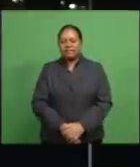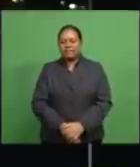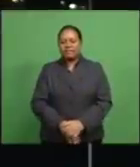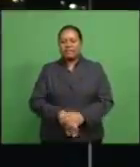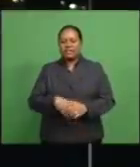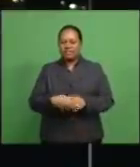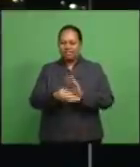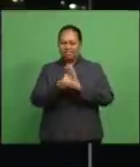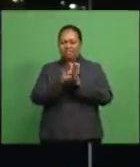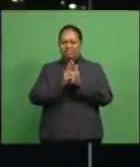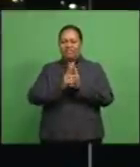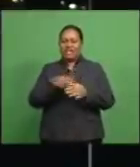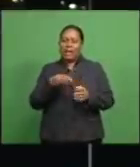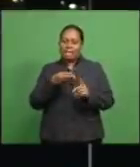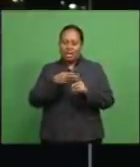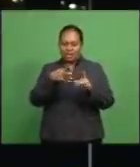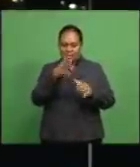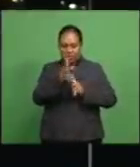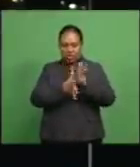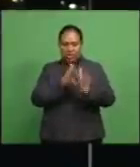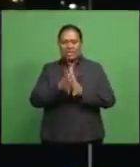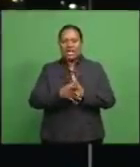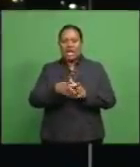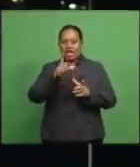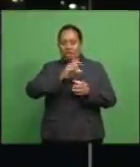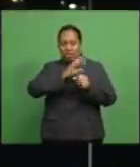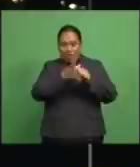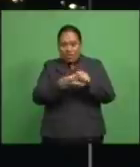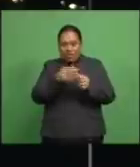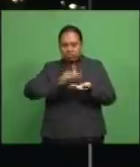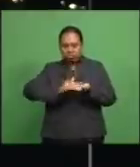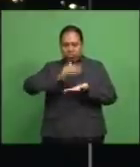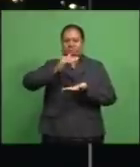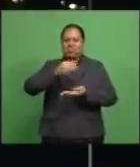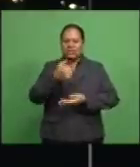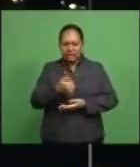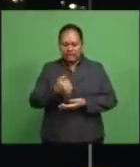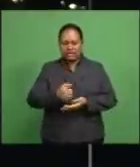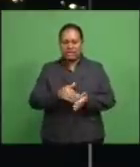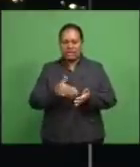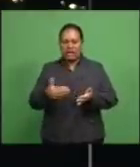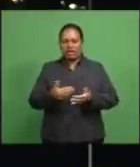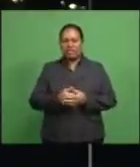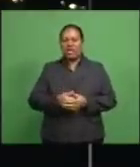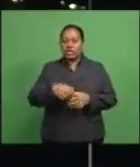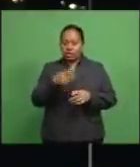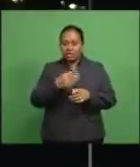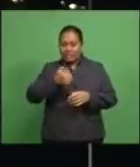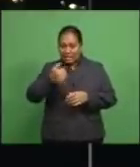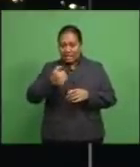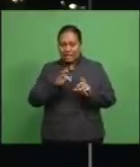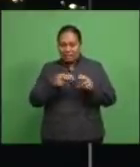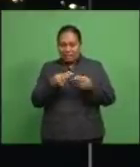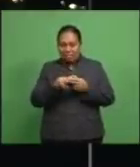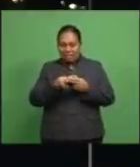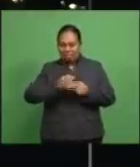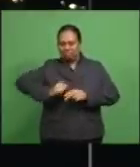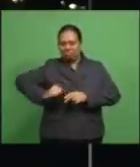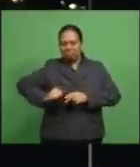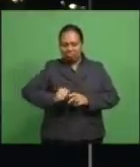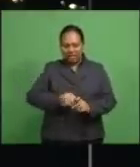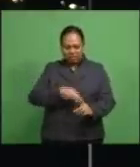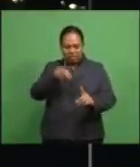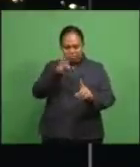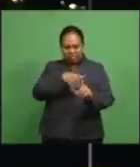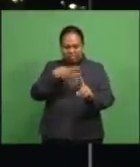Recapping the main stories, COVID-19 cases go up to 16. 6 Suva families deny COVID-19 screening,